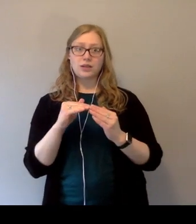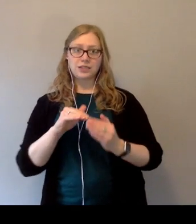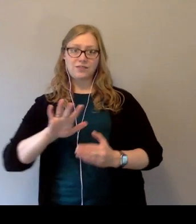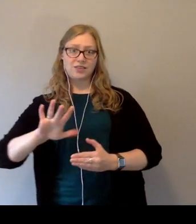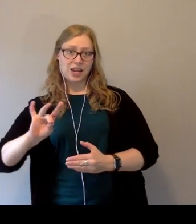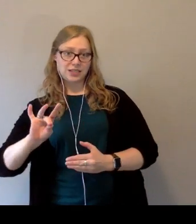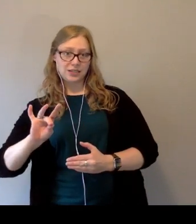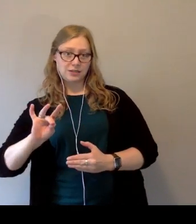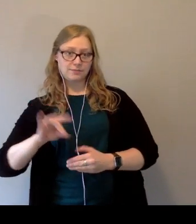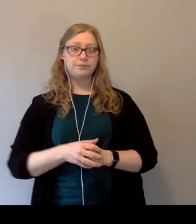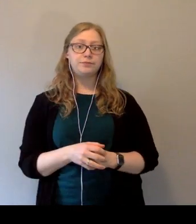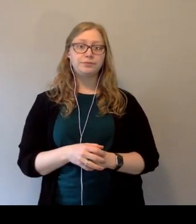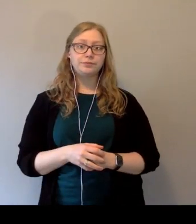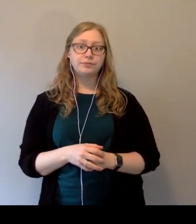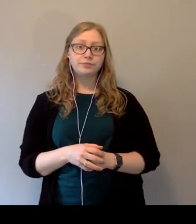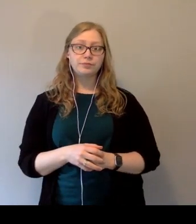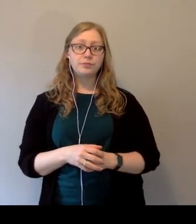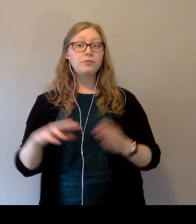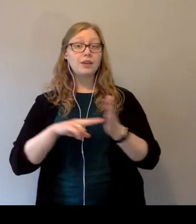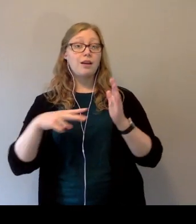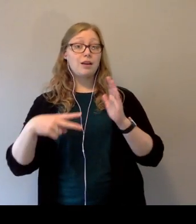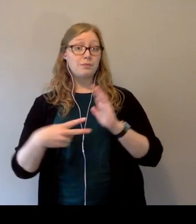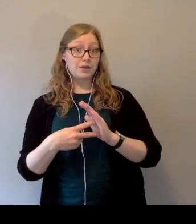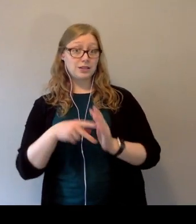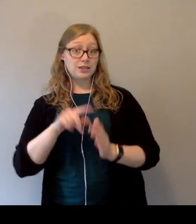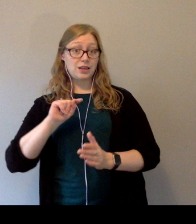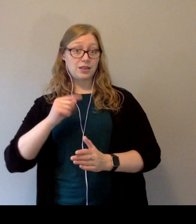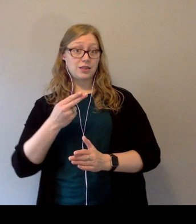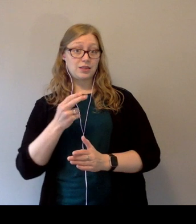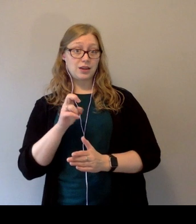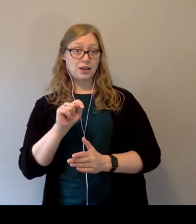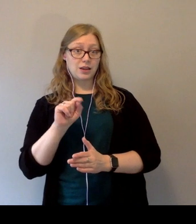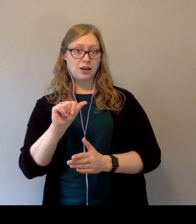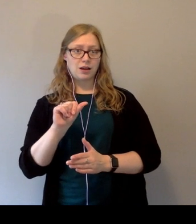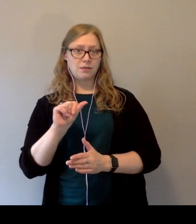that theta equals 26 degrees.